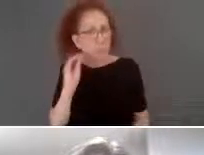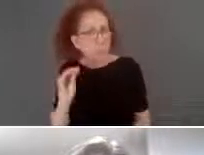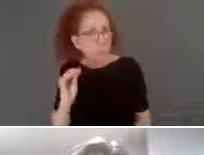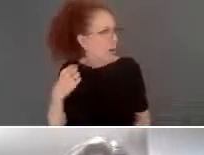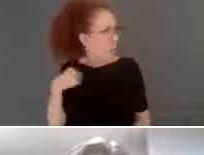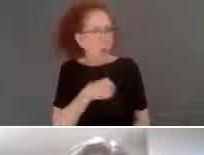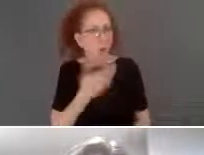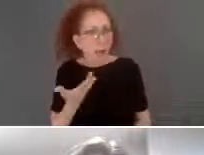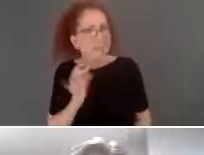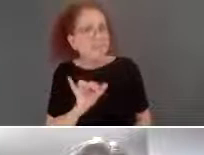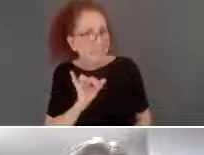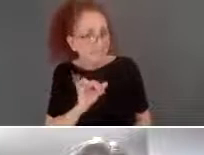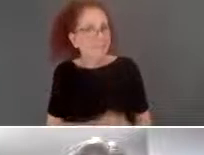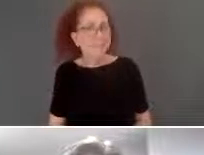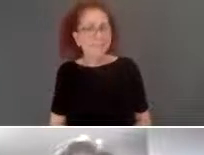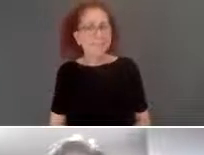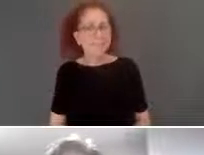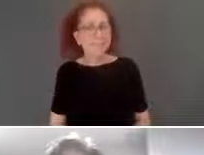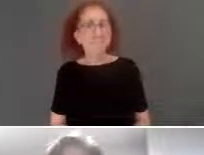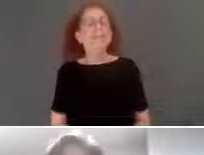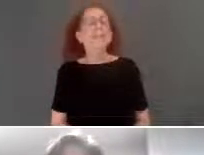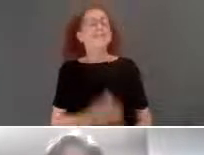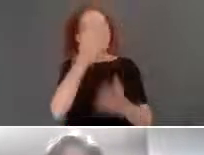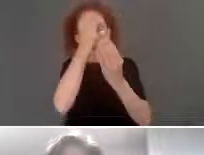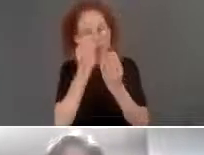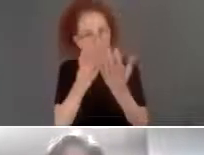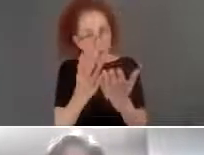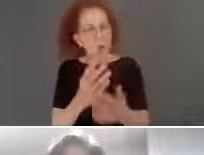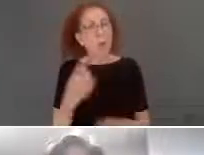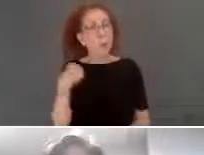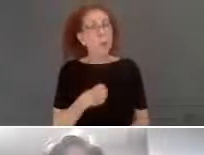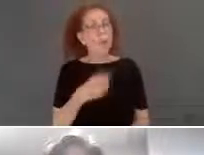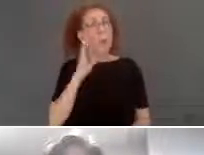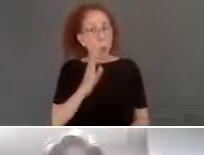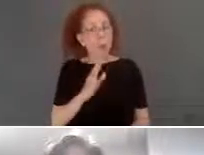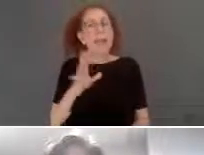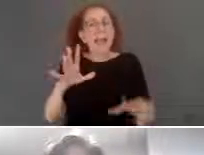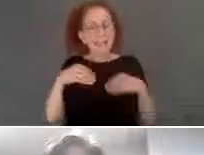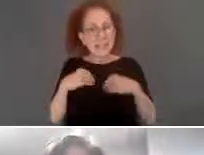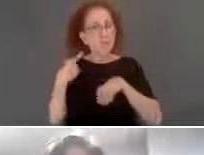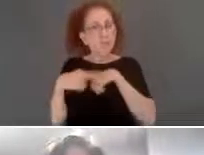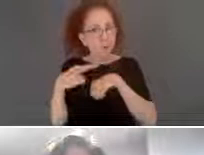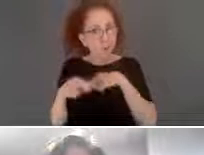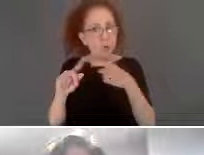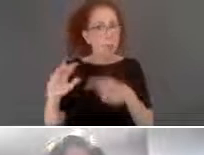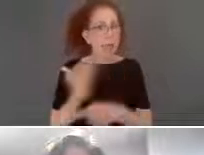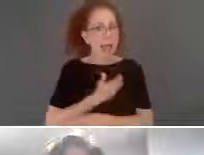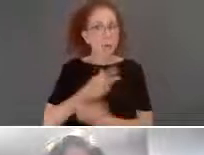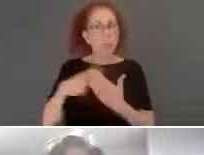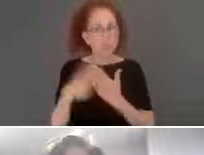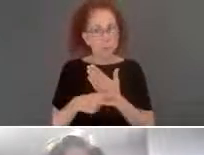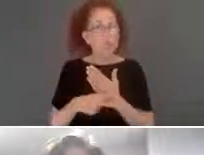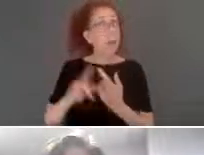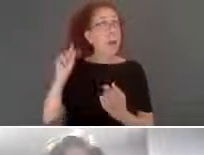resource. And so I just want to let you know that we will be accepting referrals to our Bounce Back Philly up